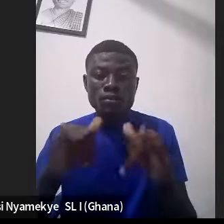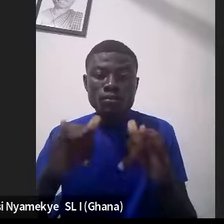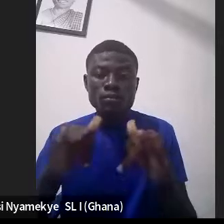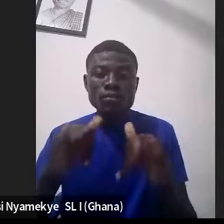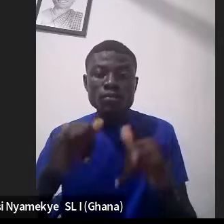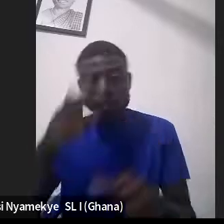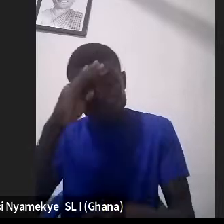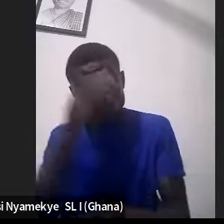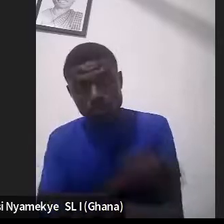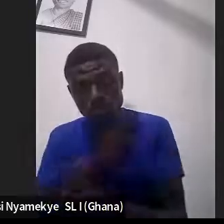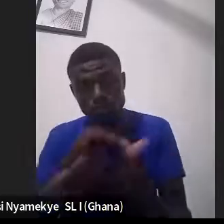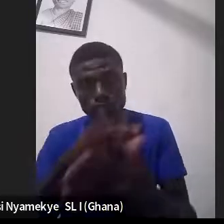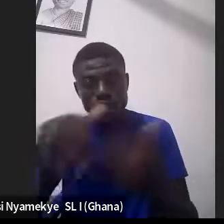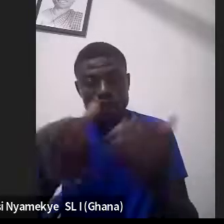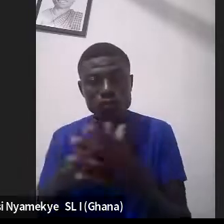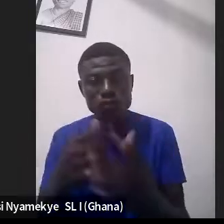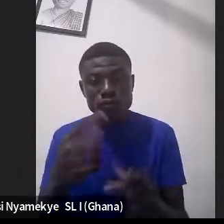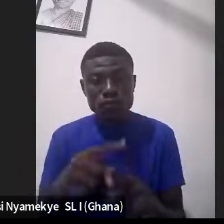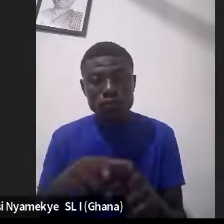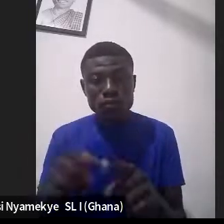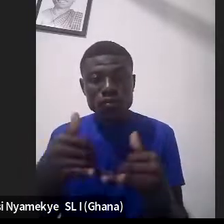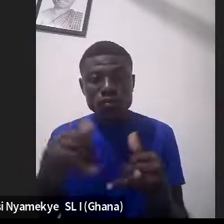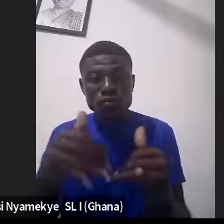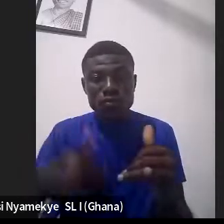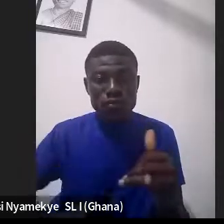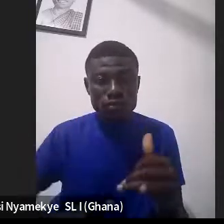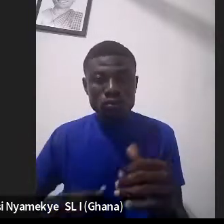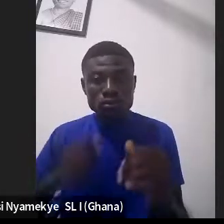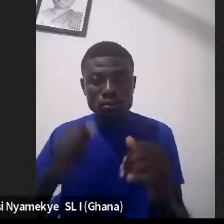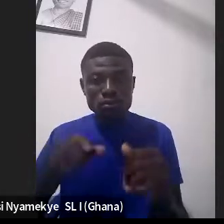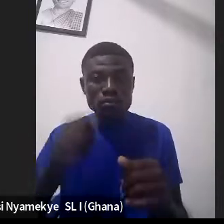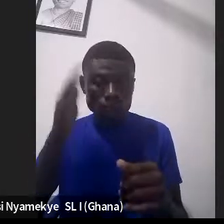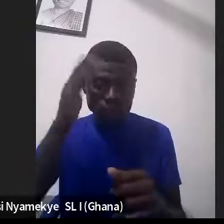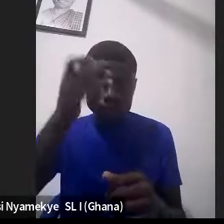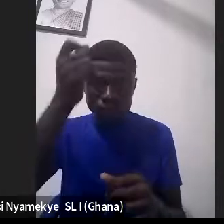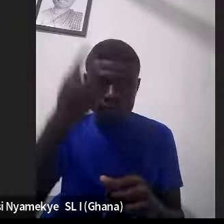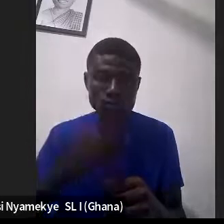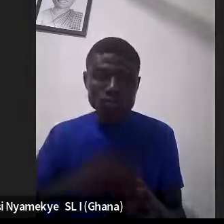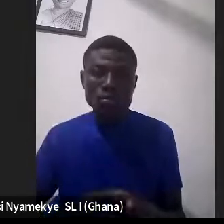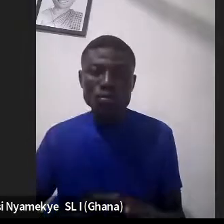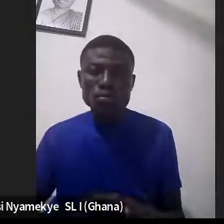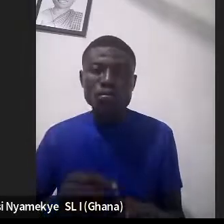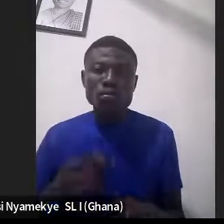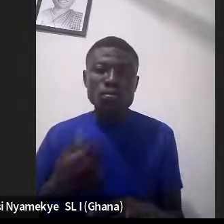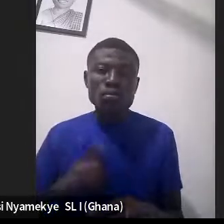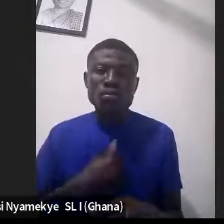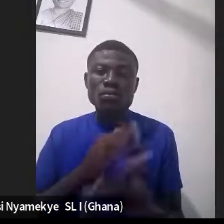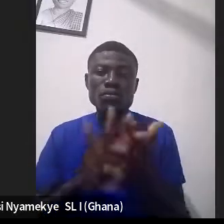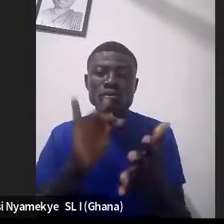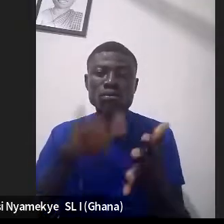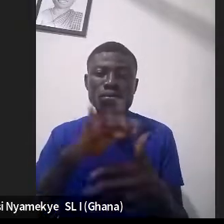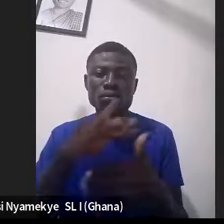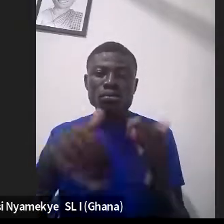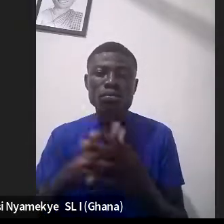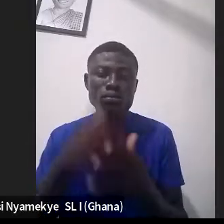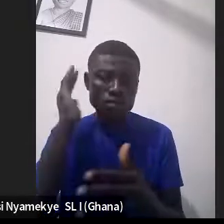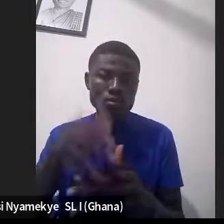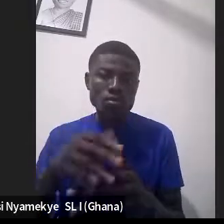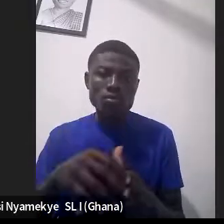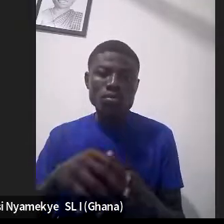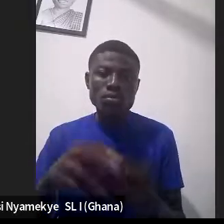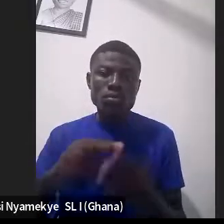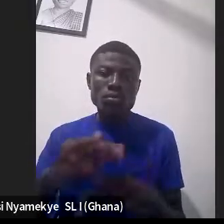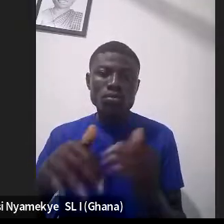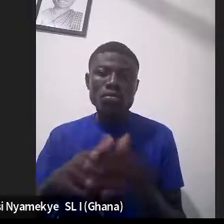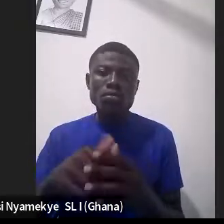all words. Benjamin is young and definitely will get it. And we believe very much so that Benjamin